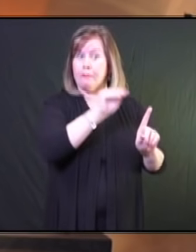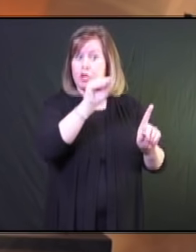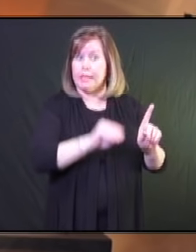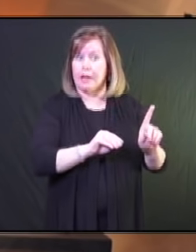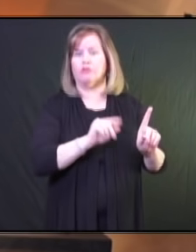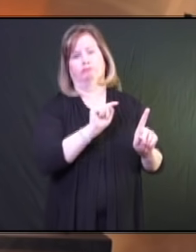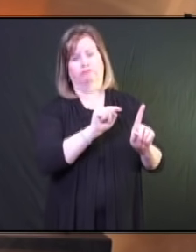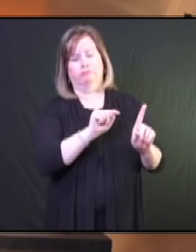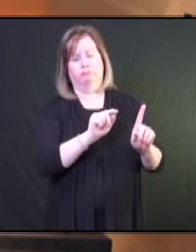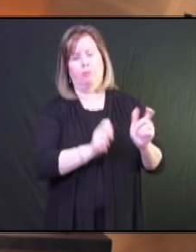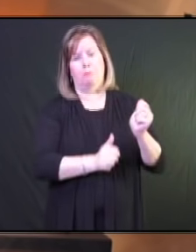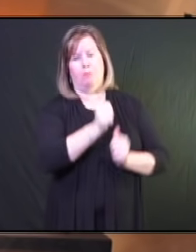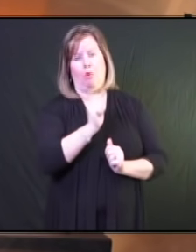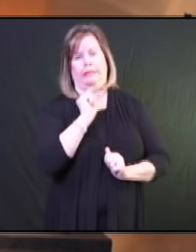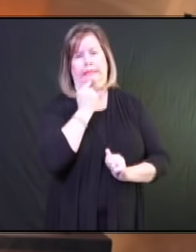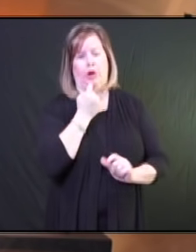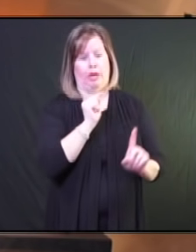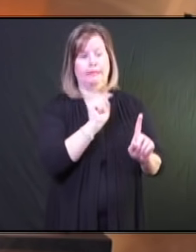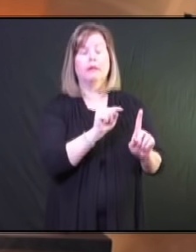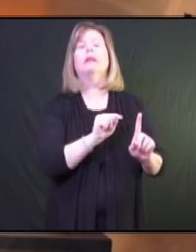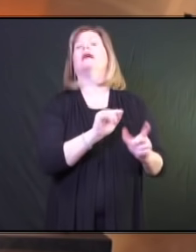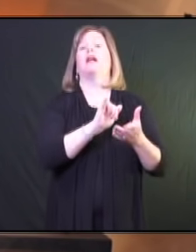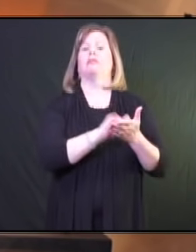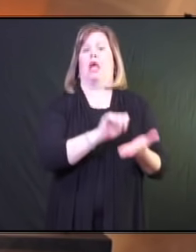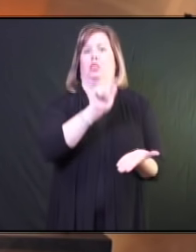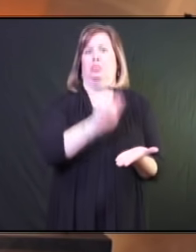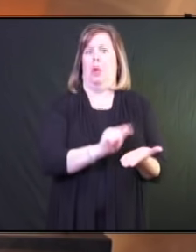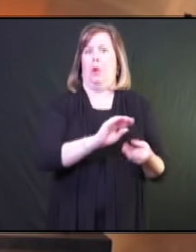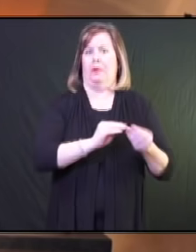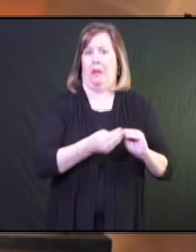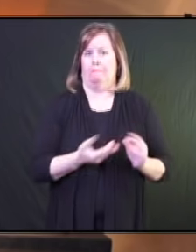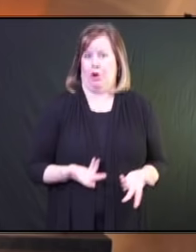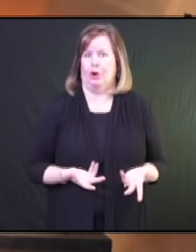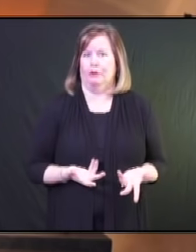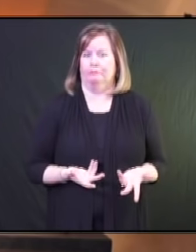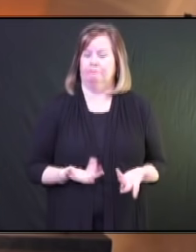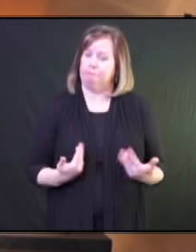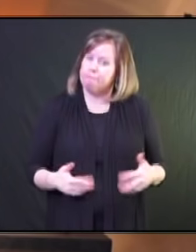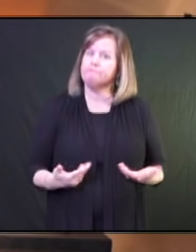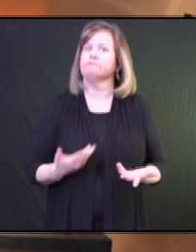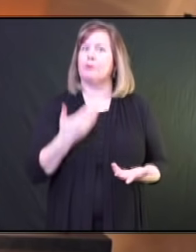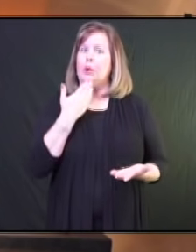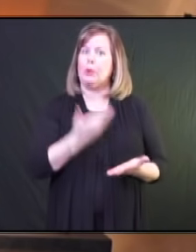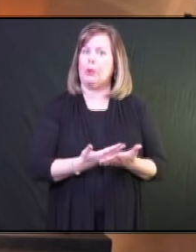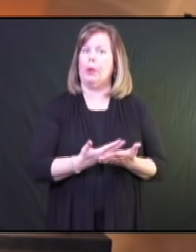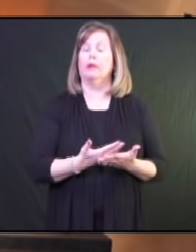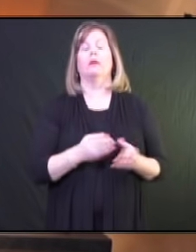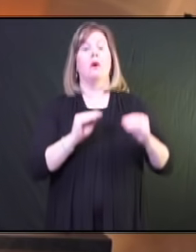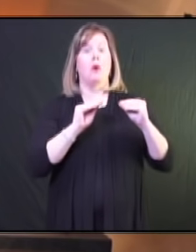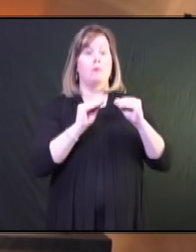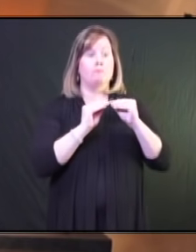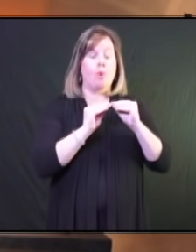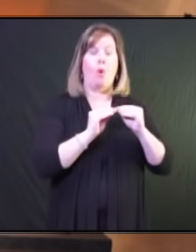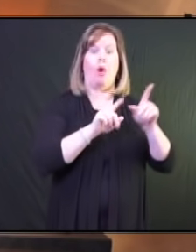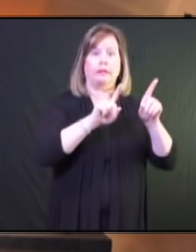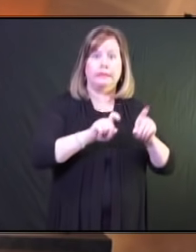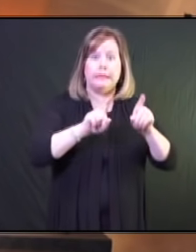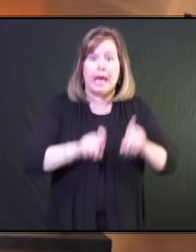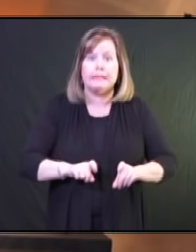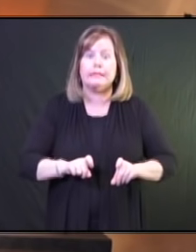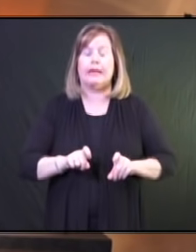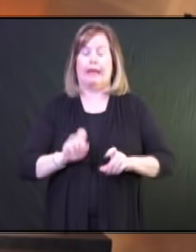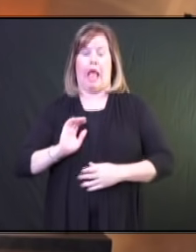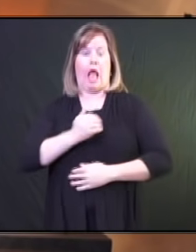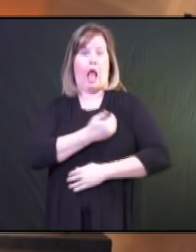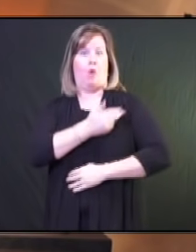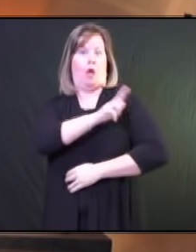about, has stayed very low. So again, we're doing more testing, we're doing more targeted testing. Our hospitals are providing